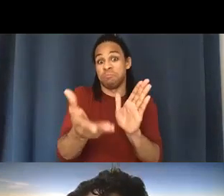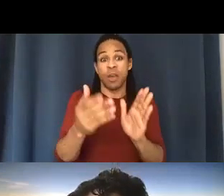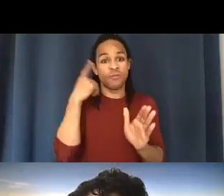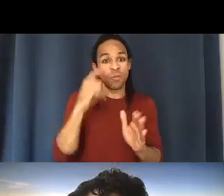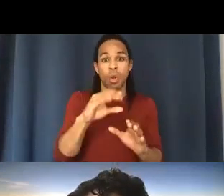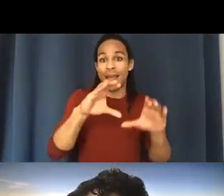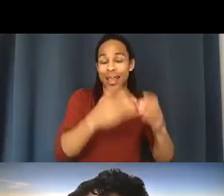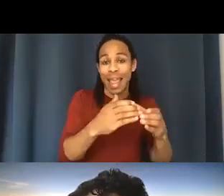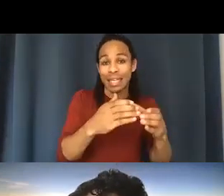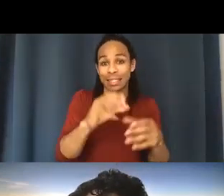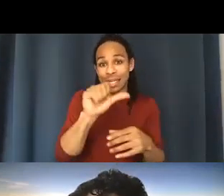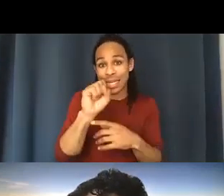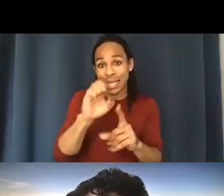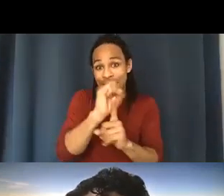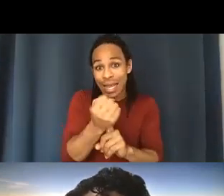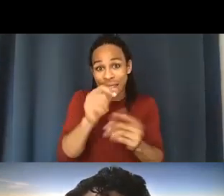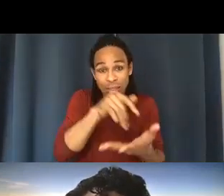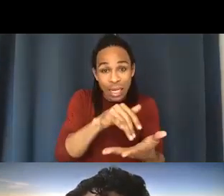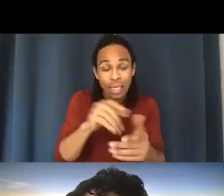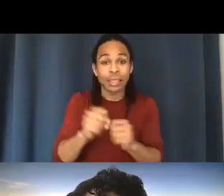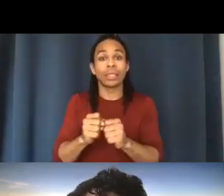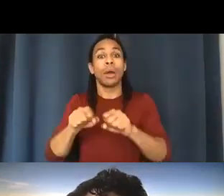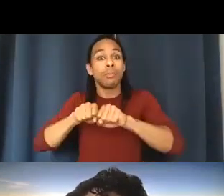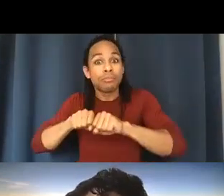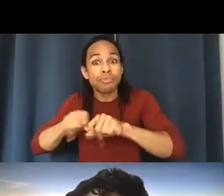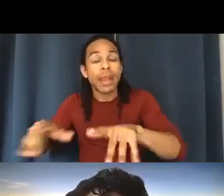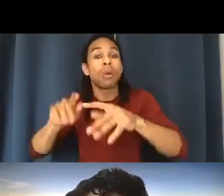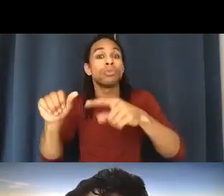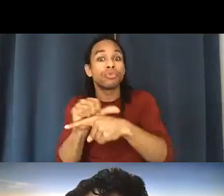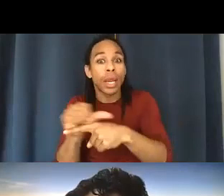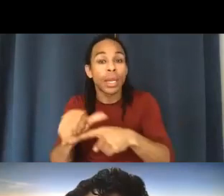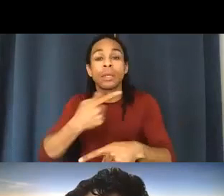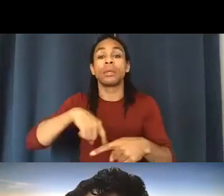sessions in our training. We introduce frameworks from social science such as structural